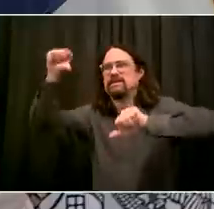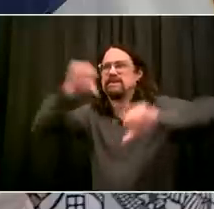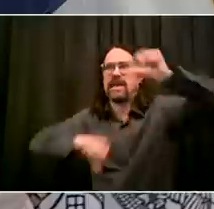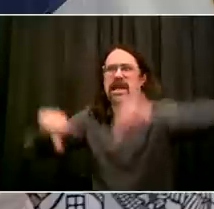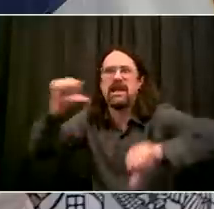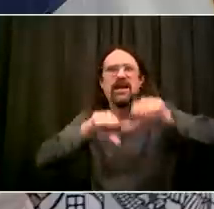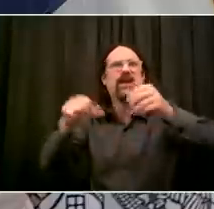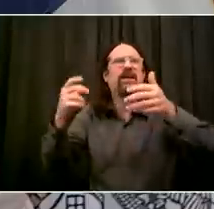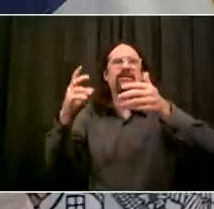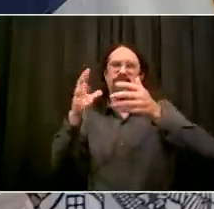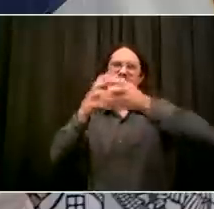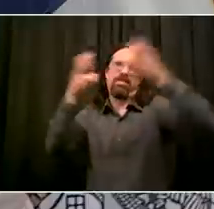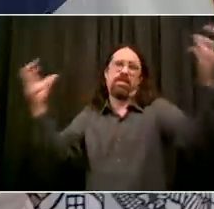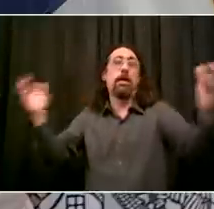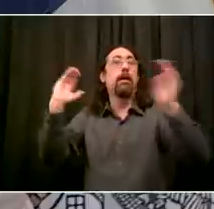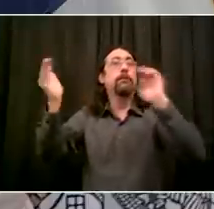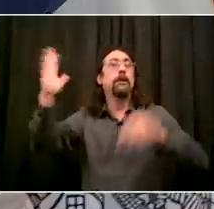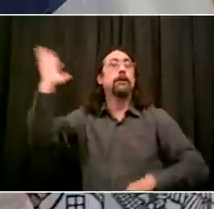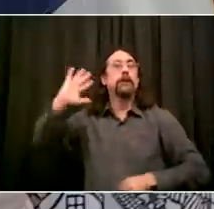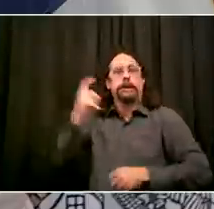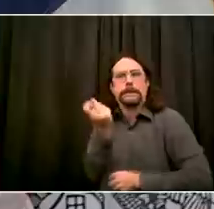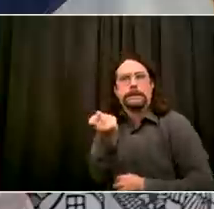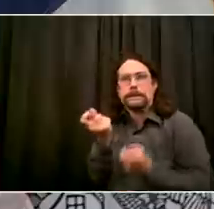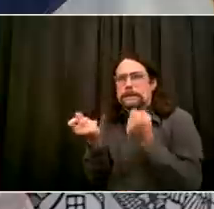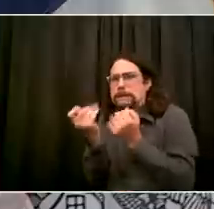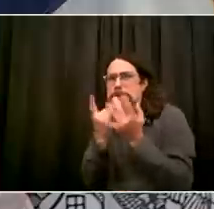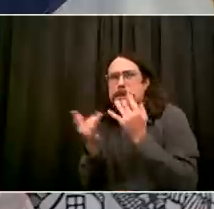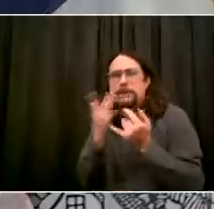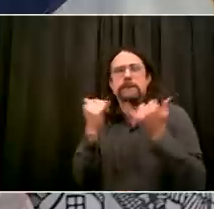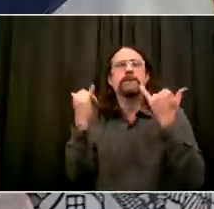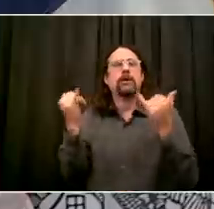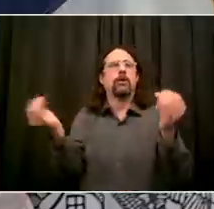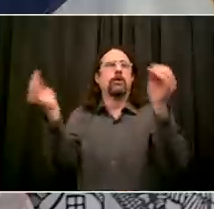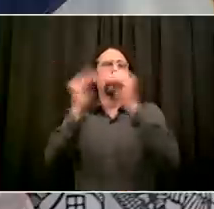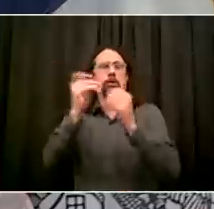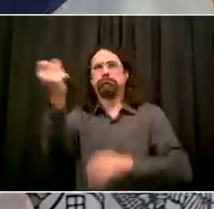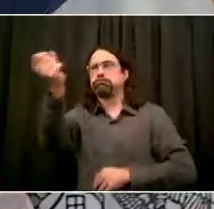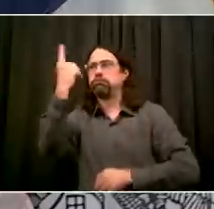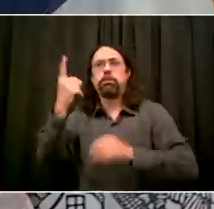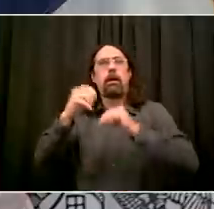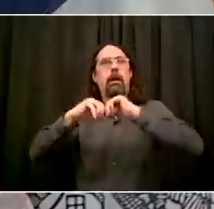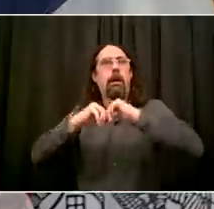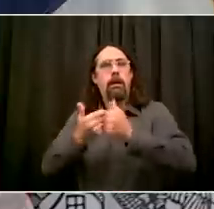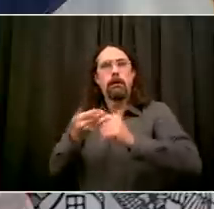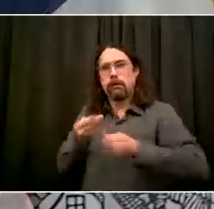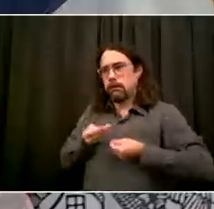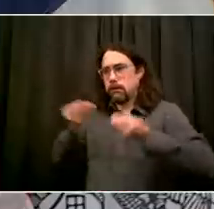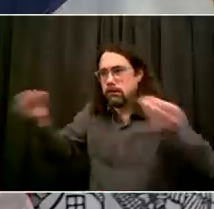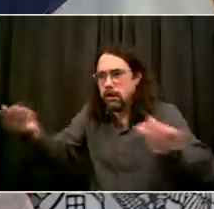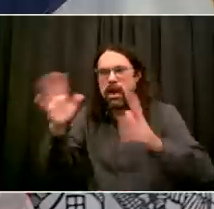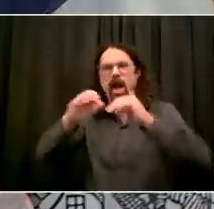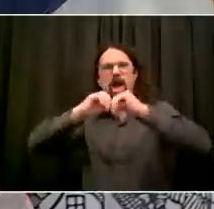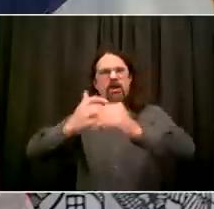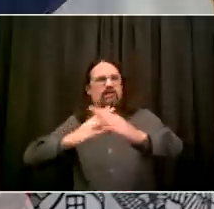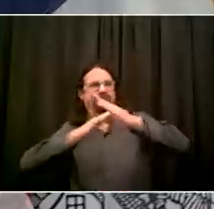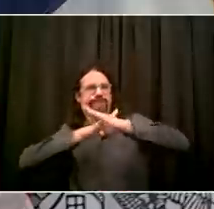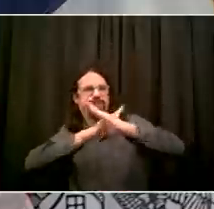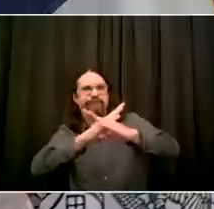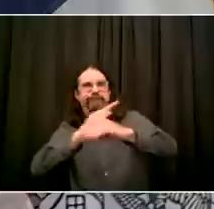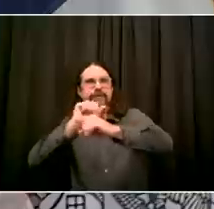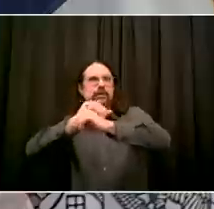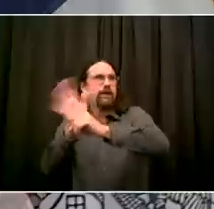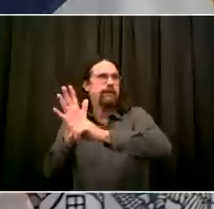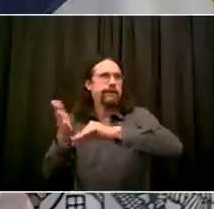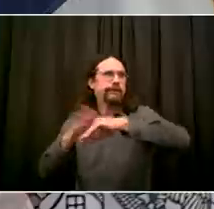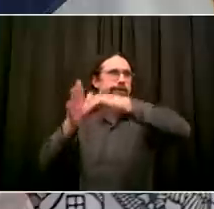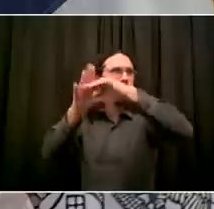advantage of much more knowledge, much more testing, much more understanding amongst the people of the city of what they have to do, and they've shown it time